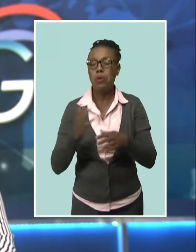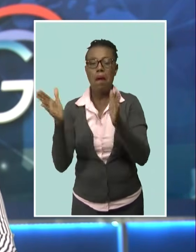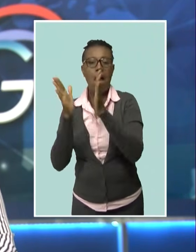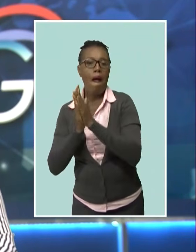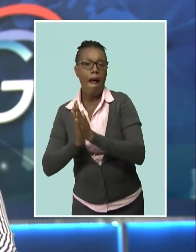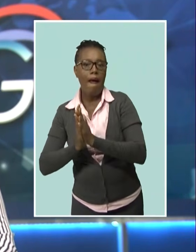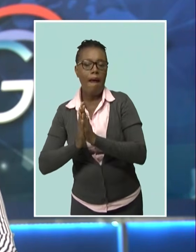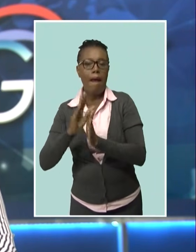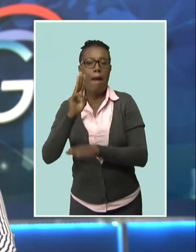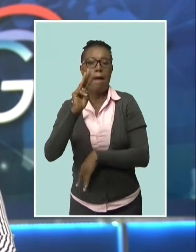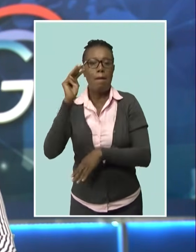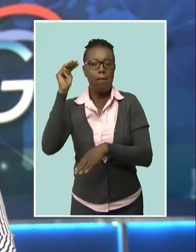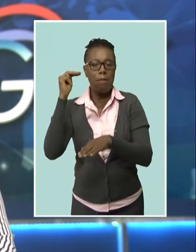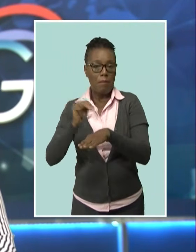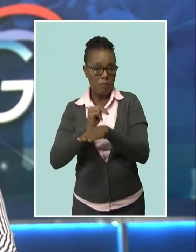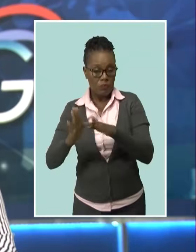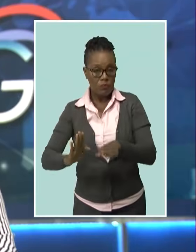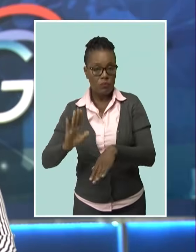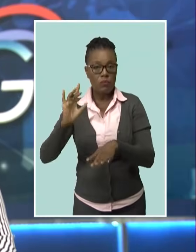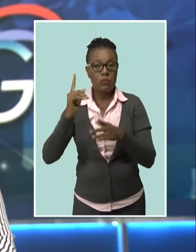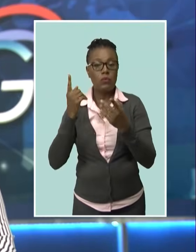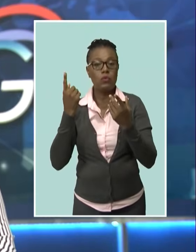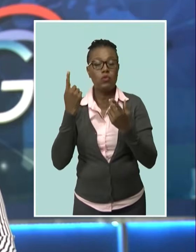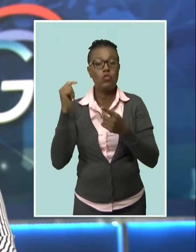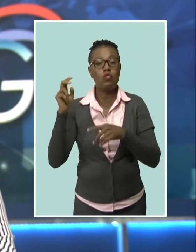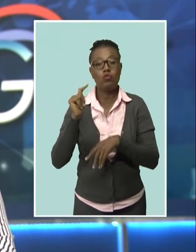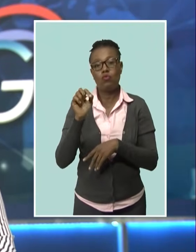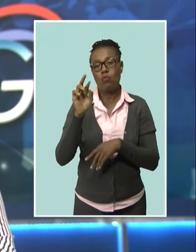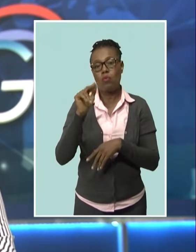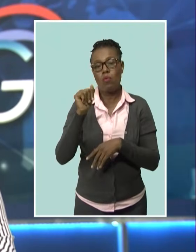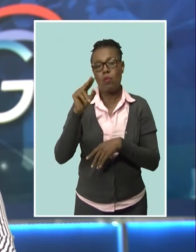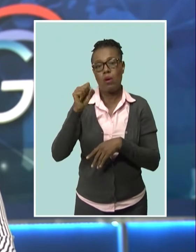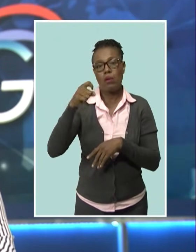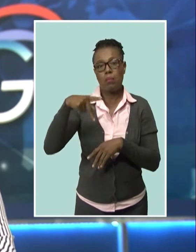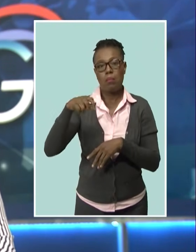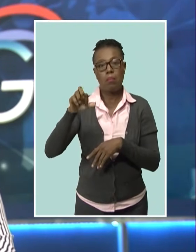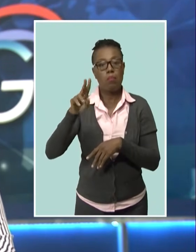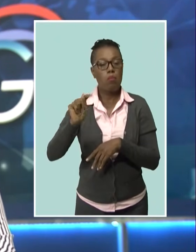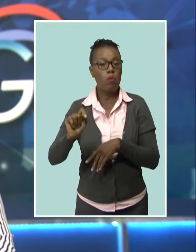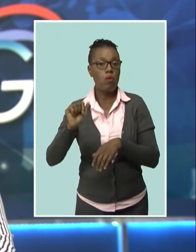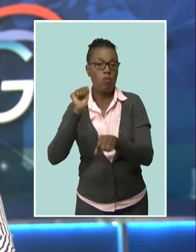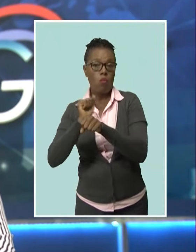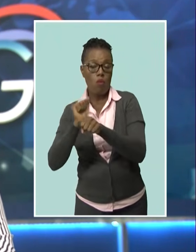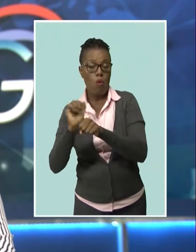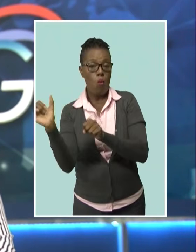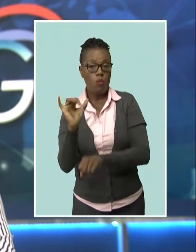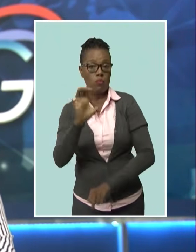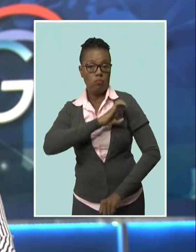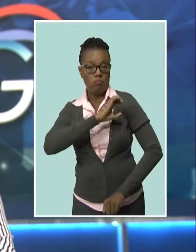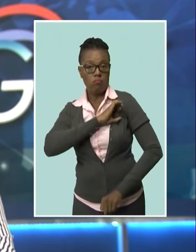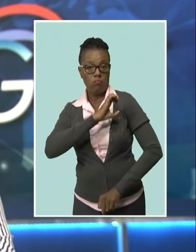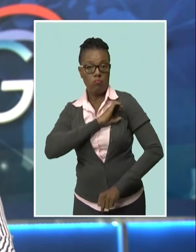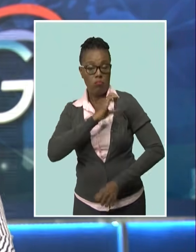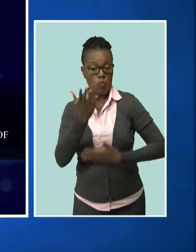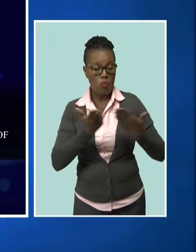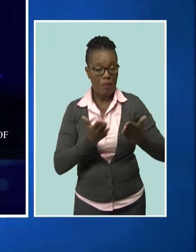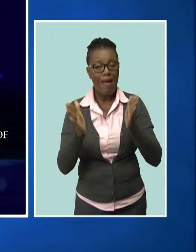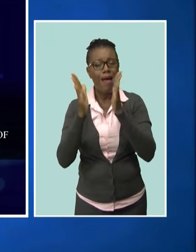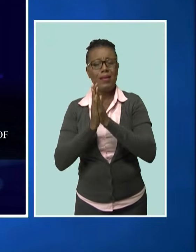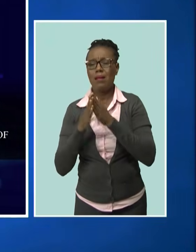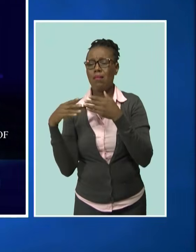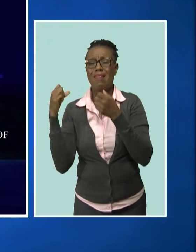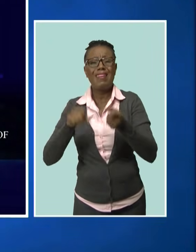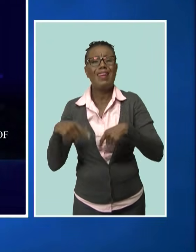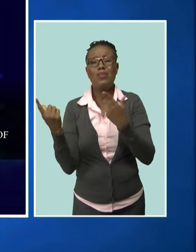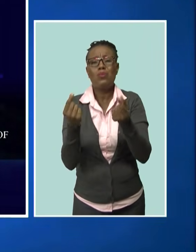and Works and the Barbados Police Service to see what can be done in the short and long term to manage the situation. They should not have to